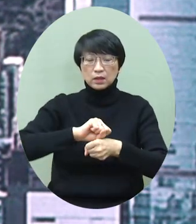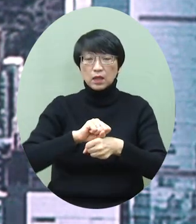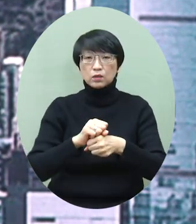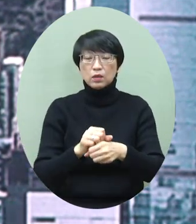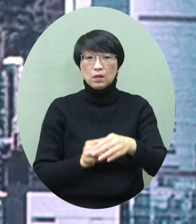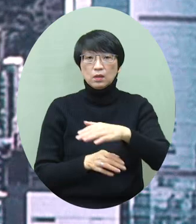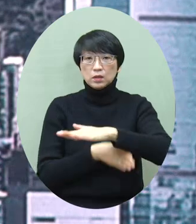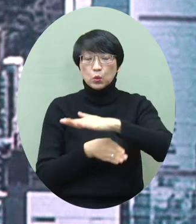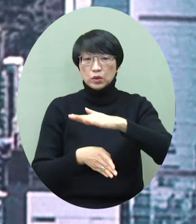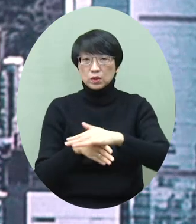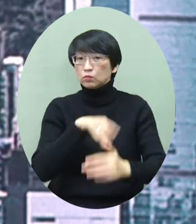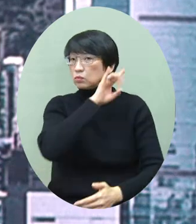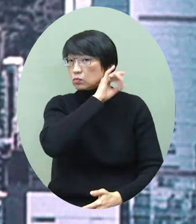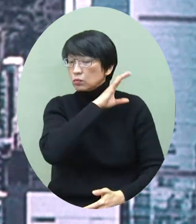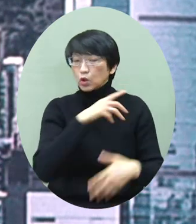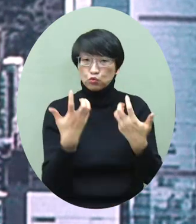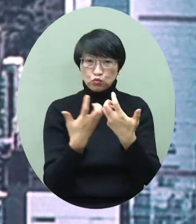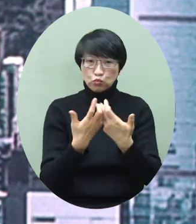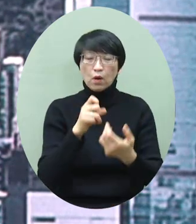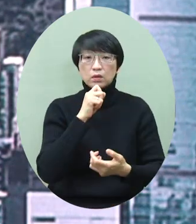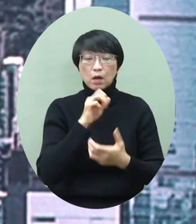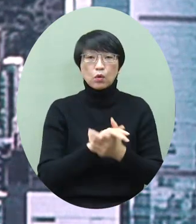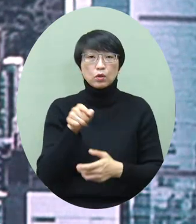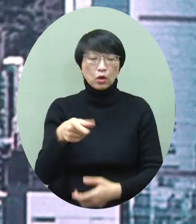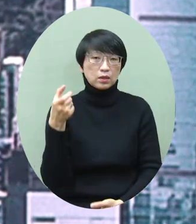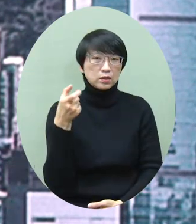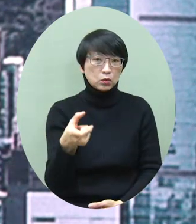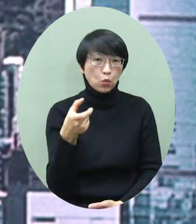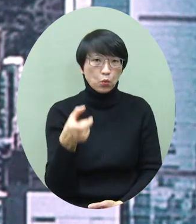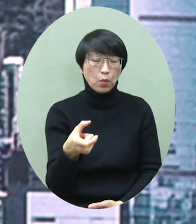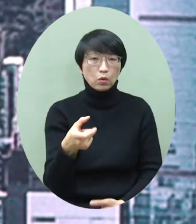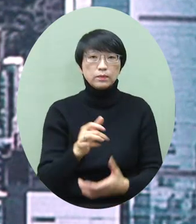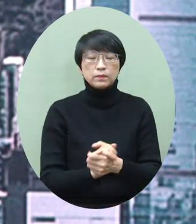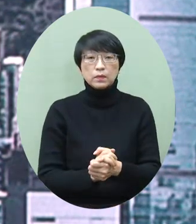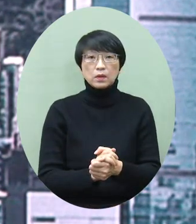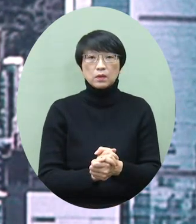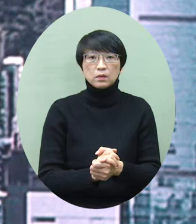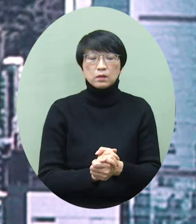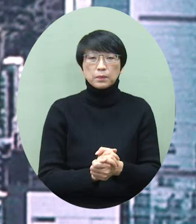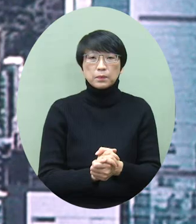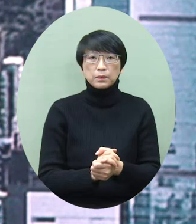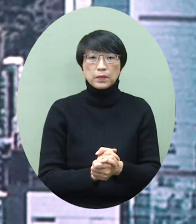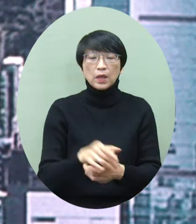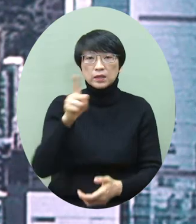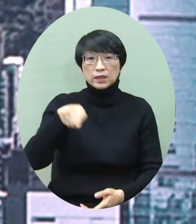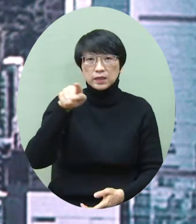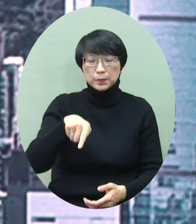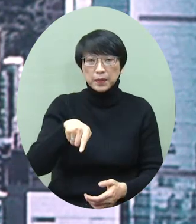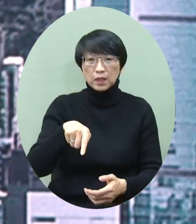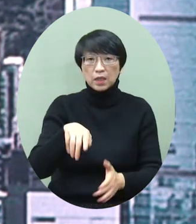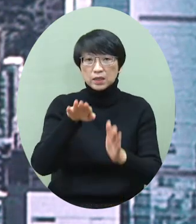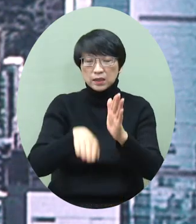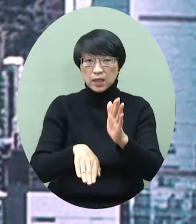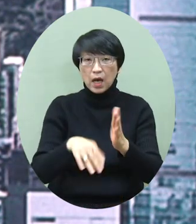at a low-end price, meaning less than $1,000 and specifically less than $500